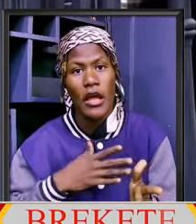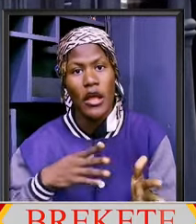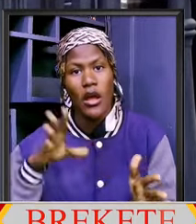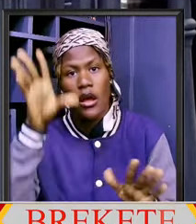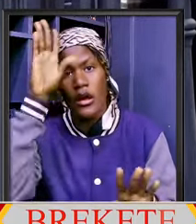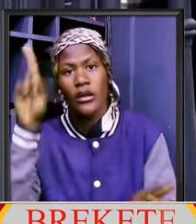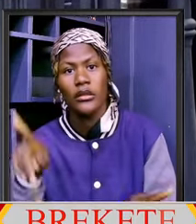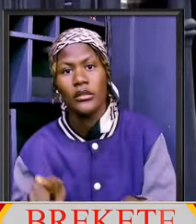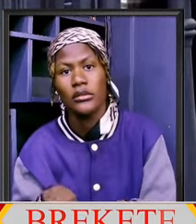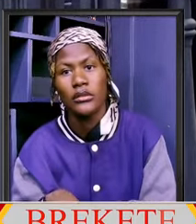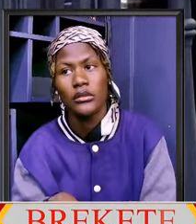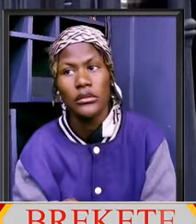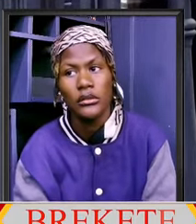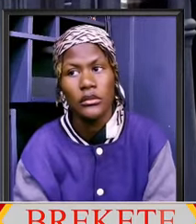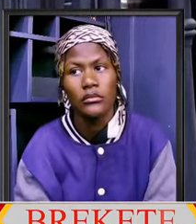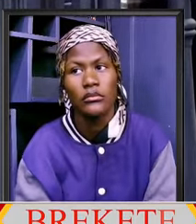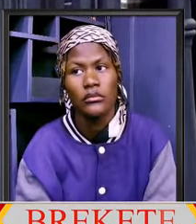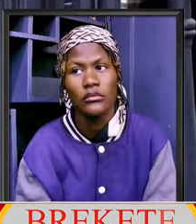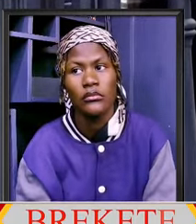in this